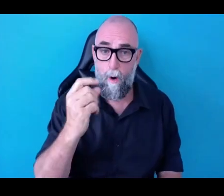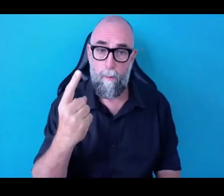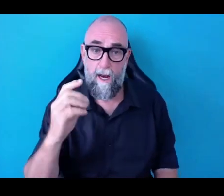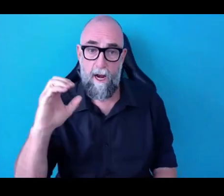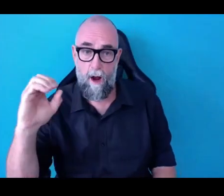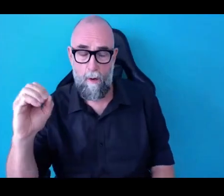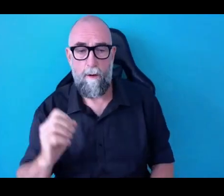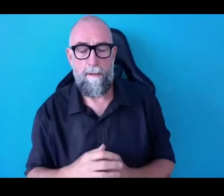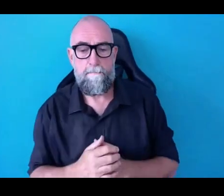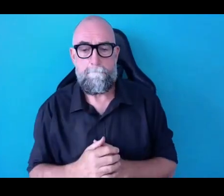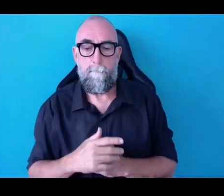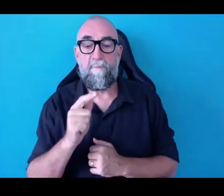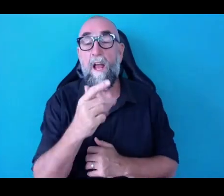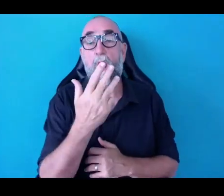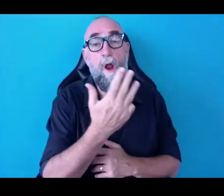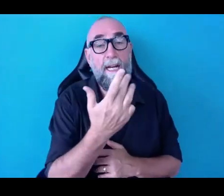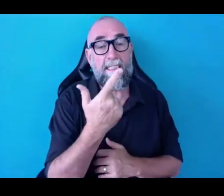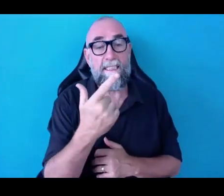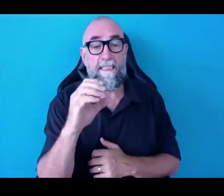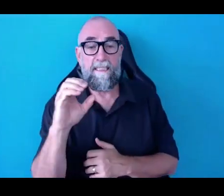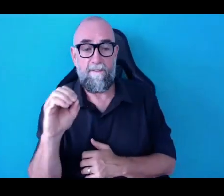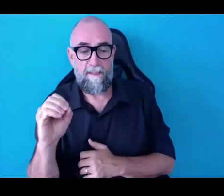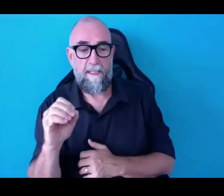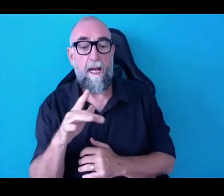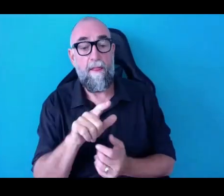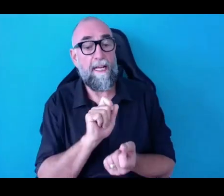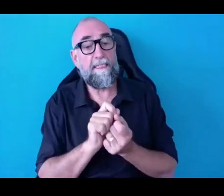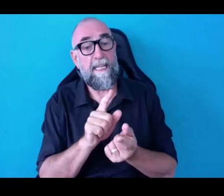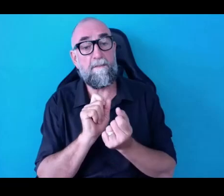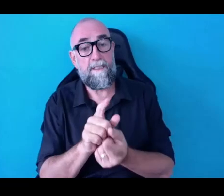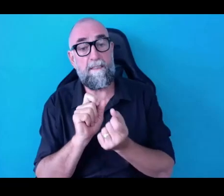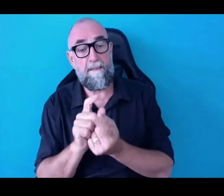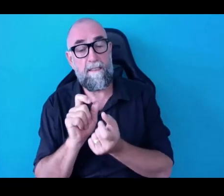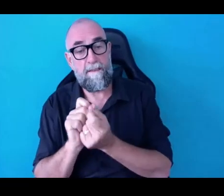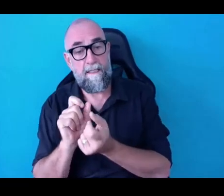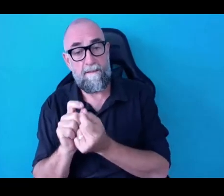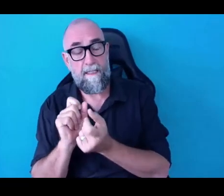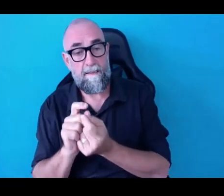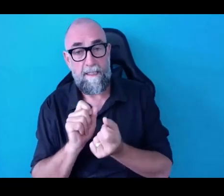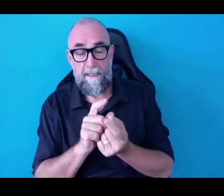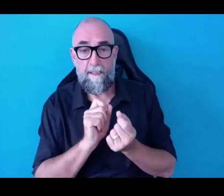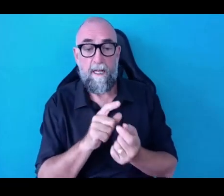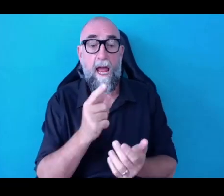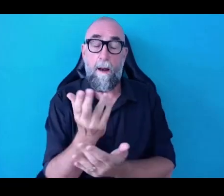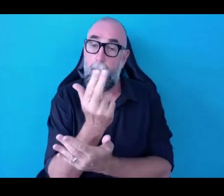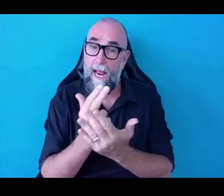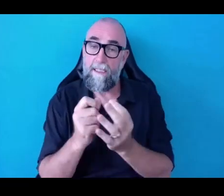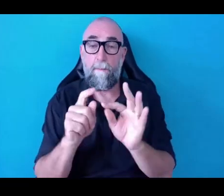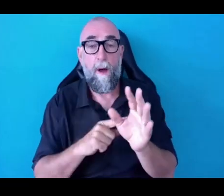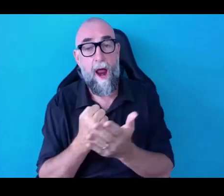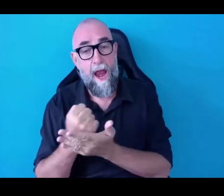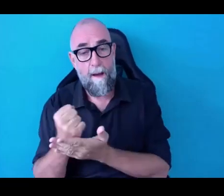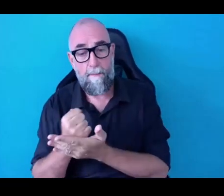in the 1970s, they were sold as product for the tourist market and paint-by-number kits for home craft. From honourable tribesmen to cute